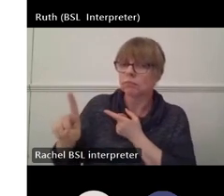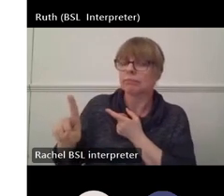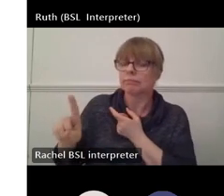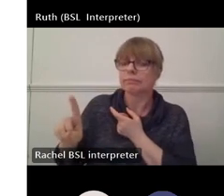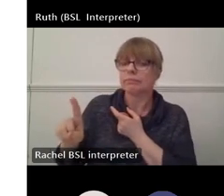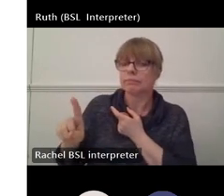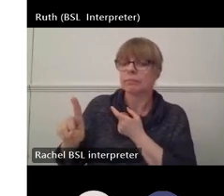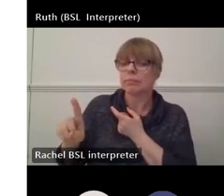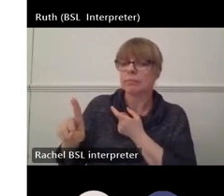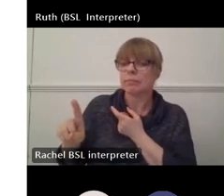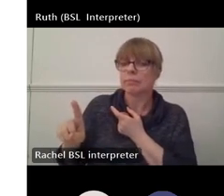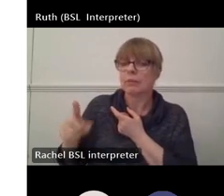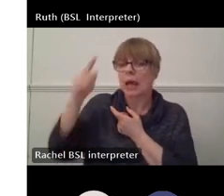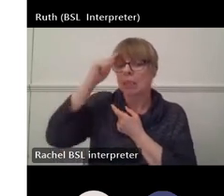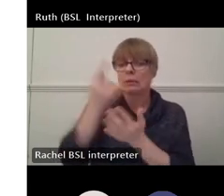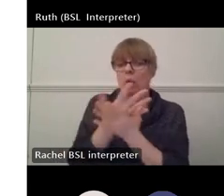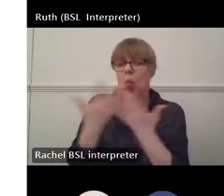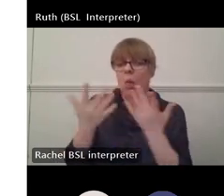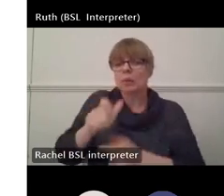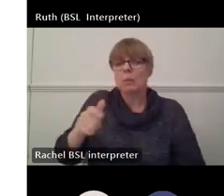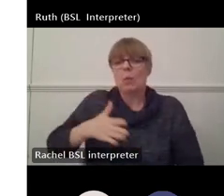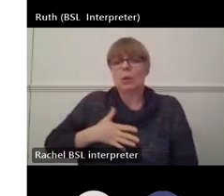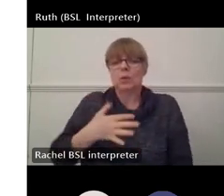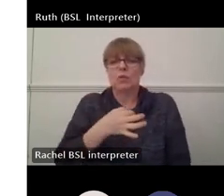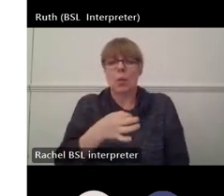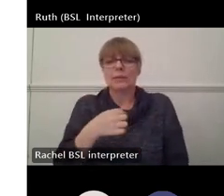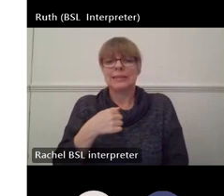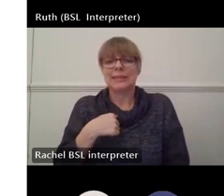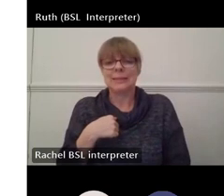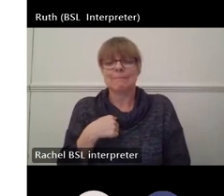they want to volunteer and they'll...